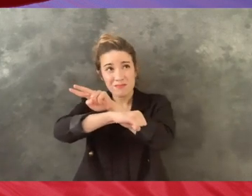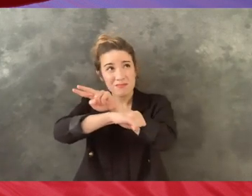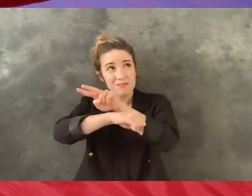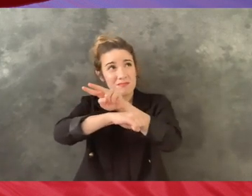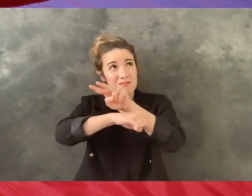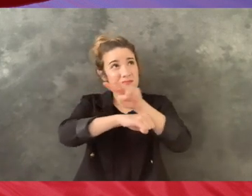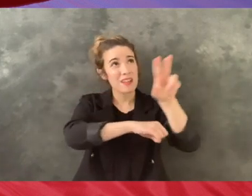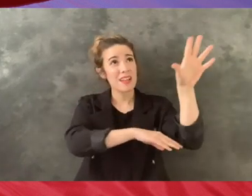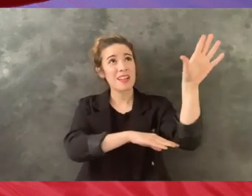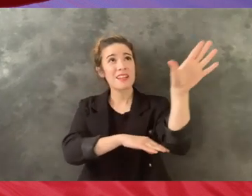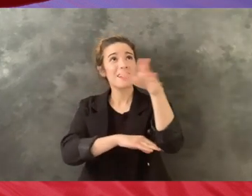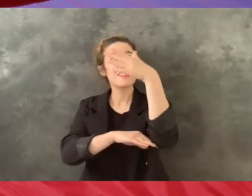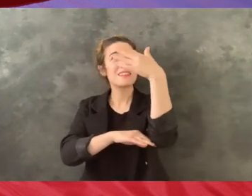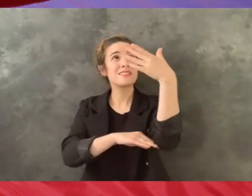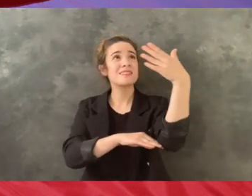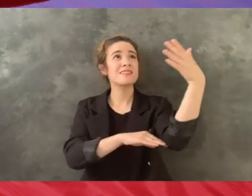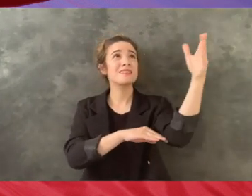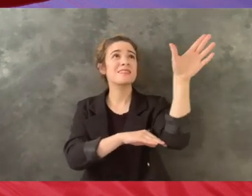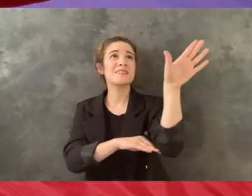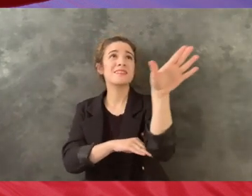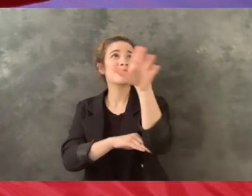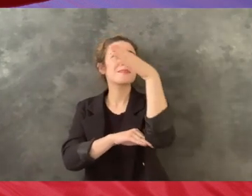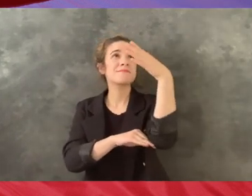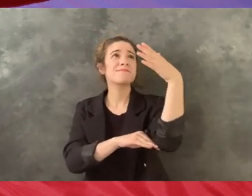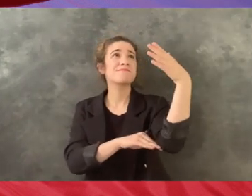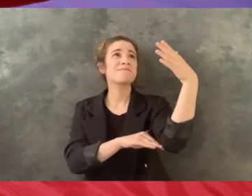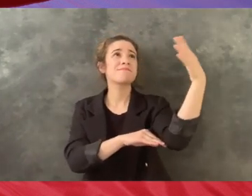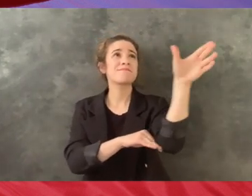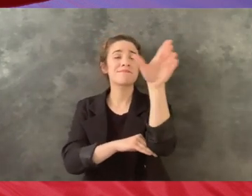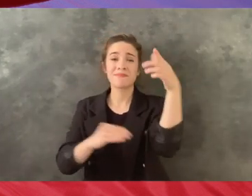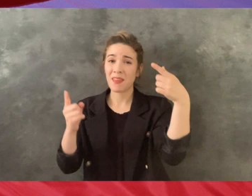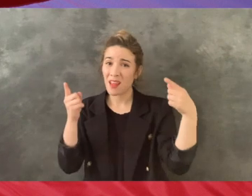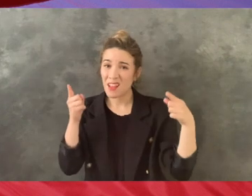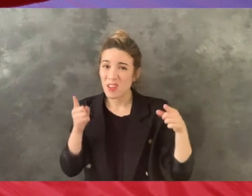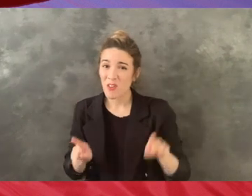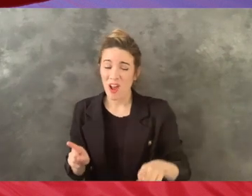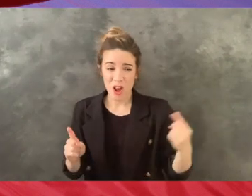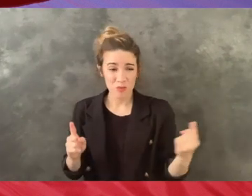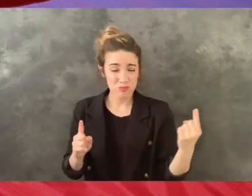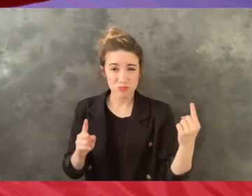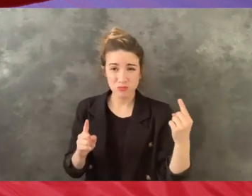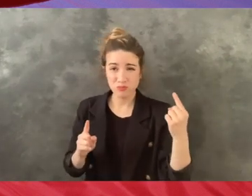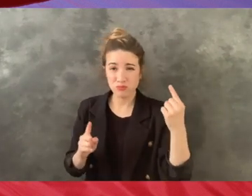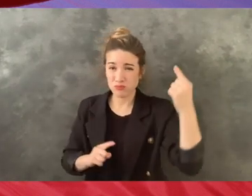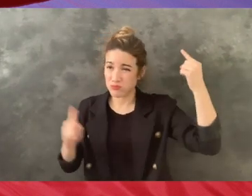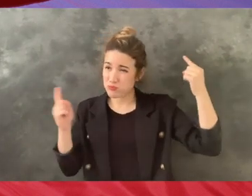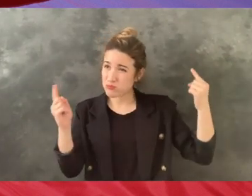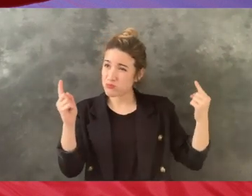Thank you.